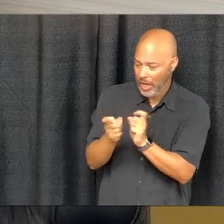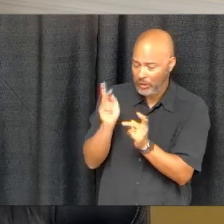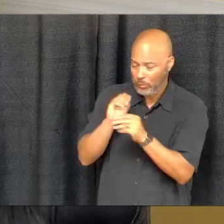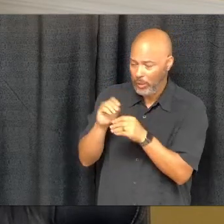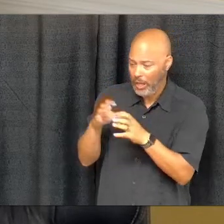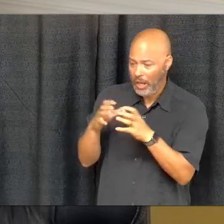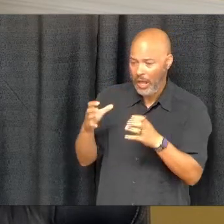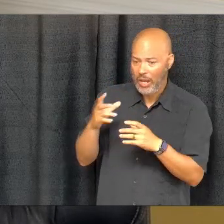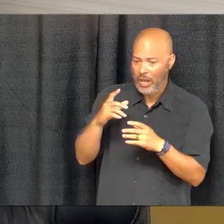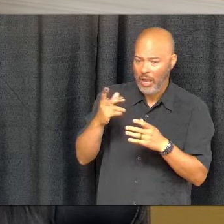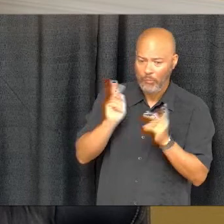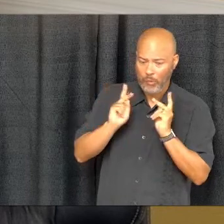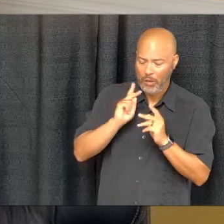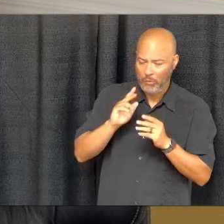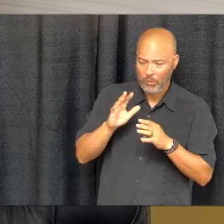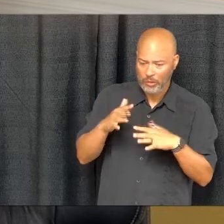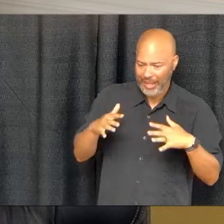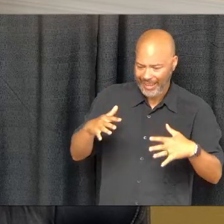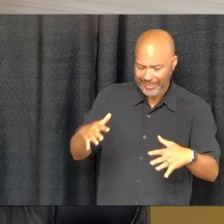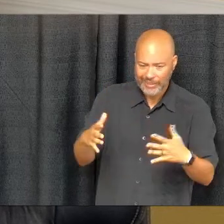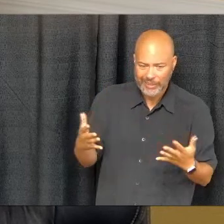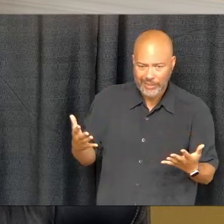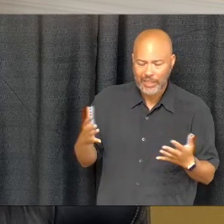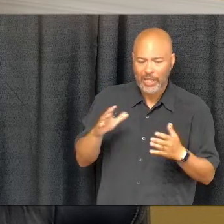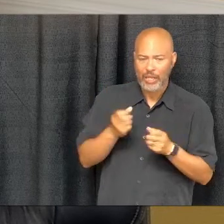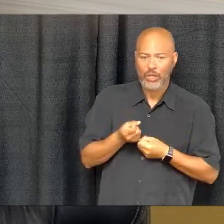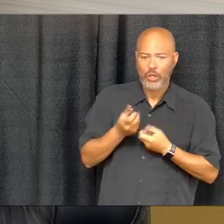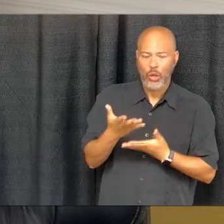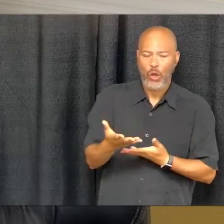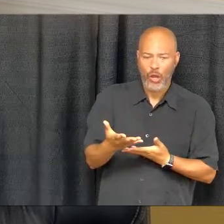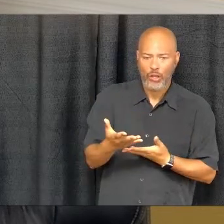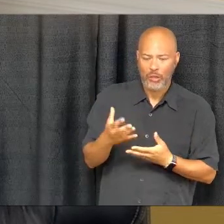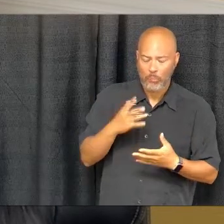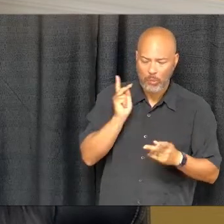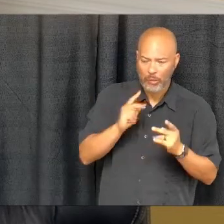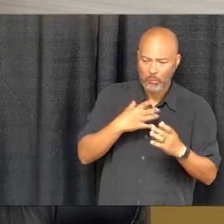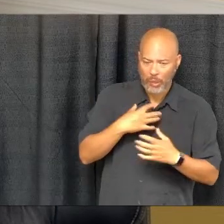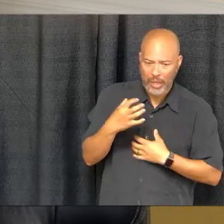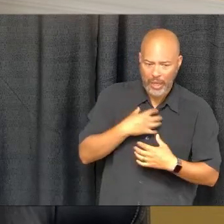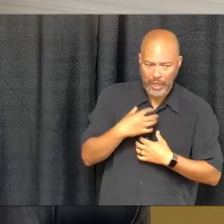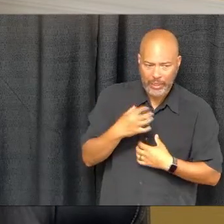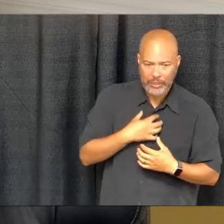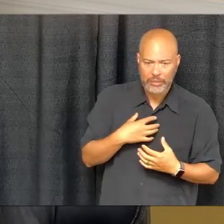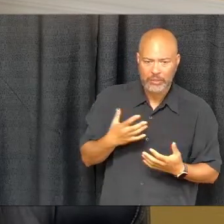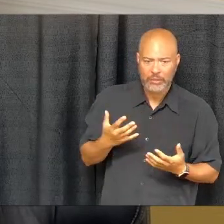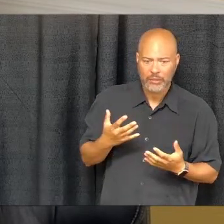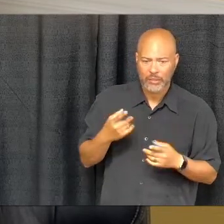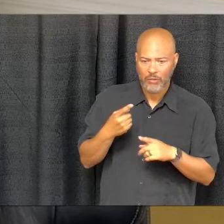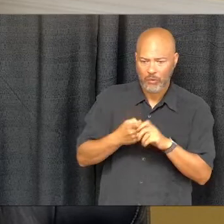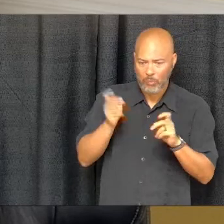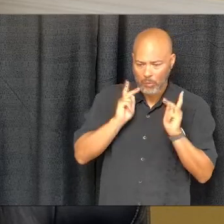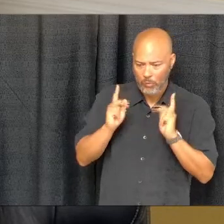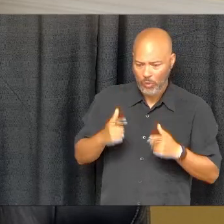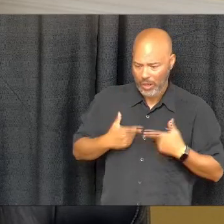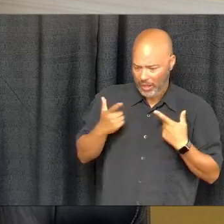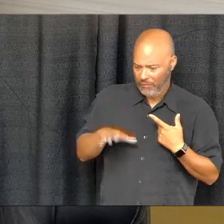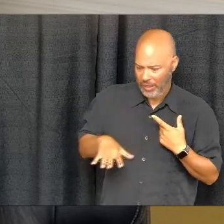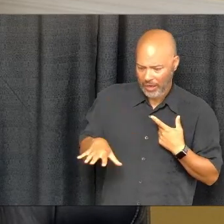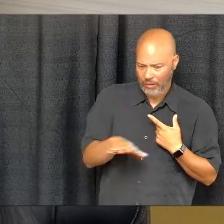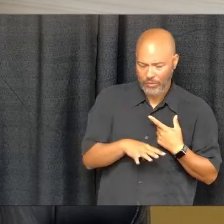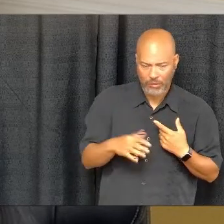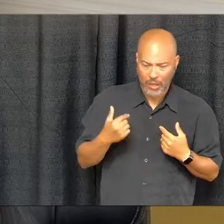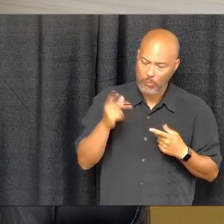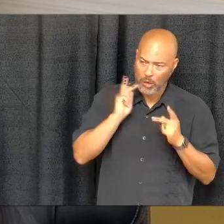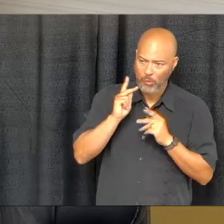causes unrest. It causes more complaints from the residents that live there. I have had